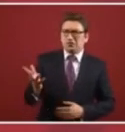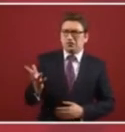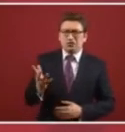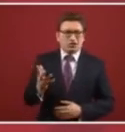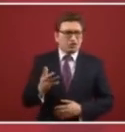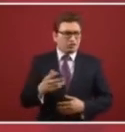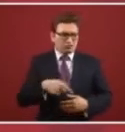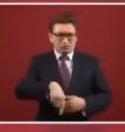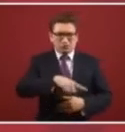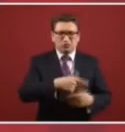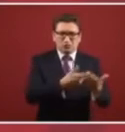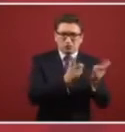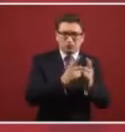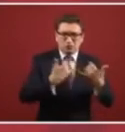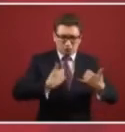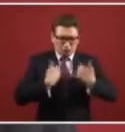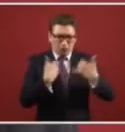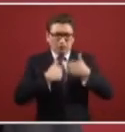the youth.